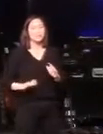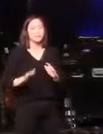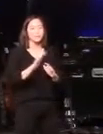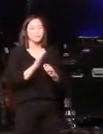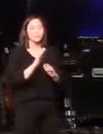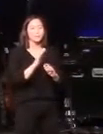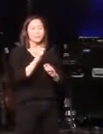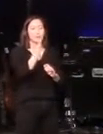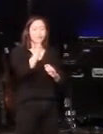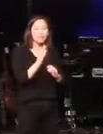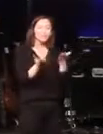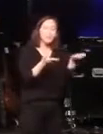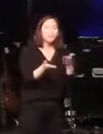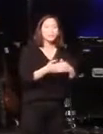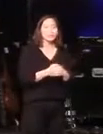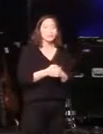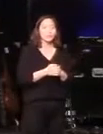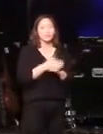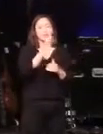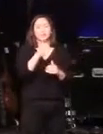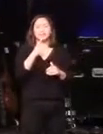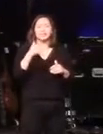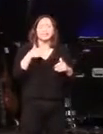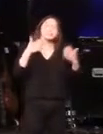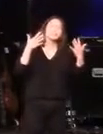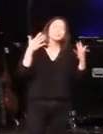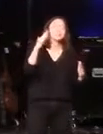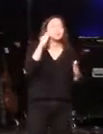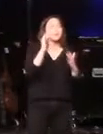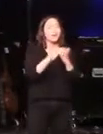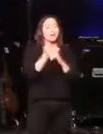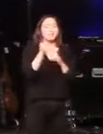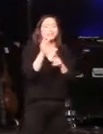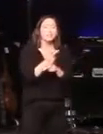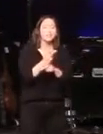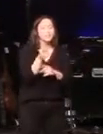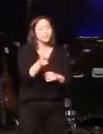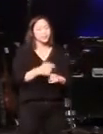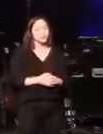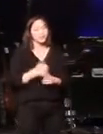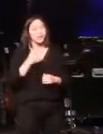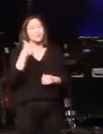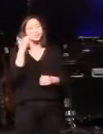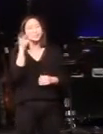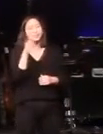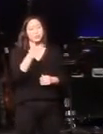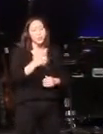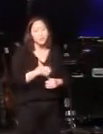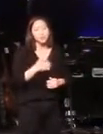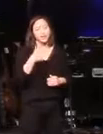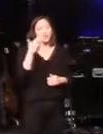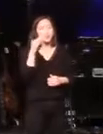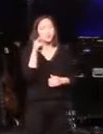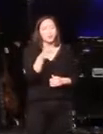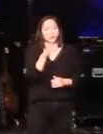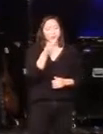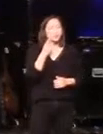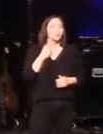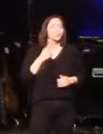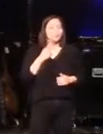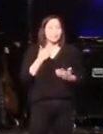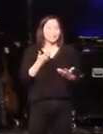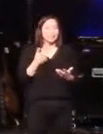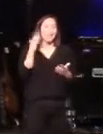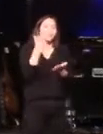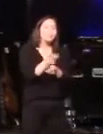I know how to feed you. I know how to take care of you. If you are about me and you're trusting me, trust me, I know how to take care of